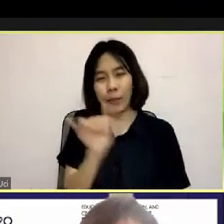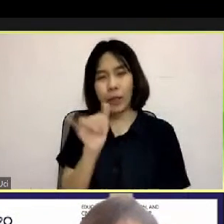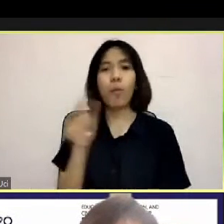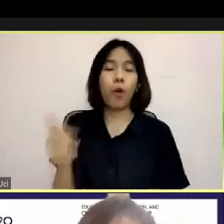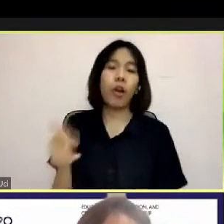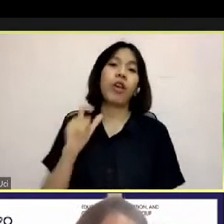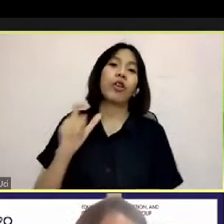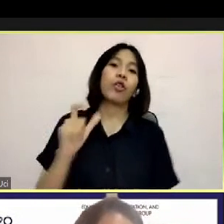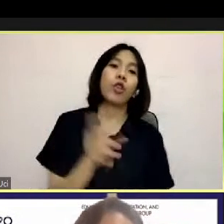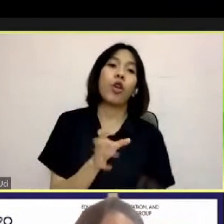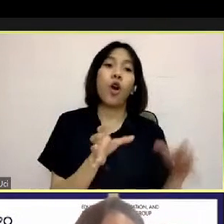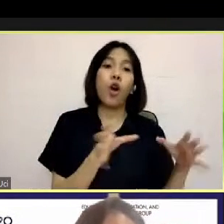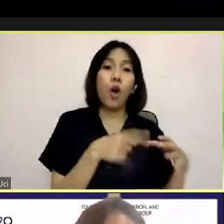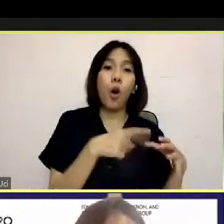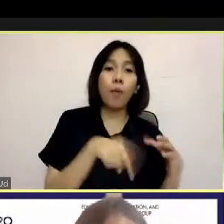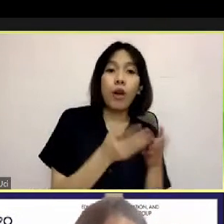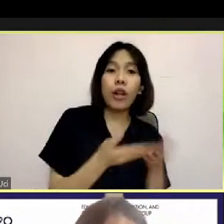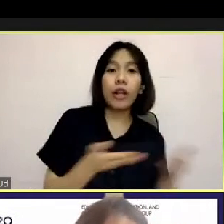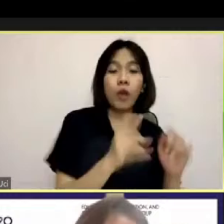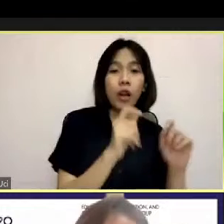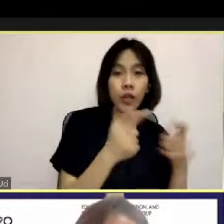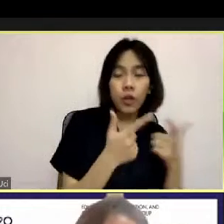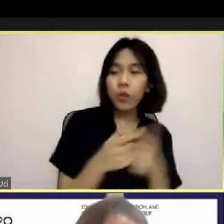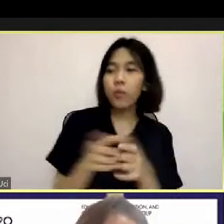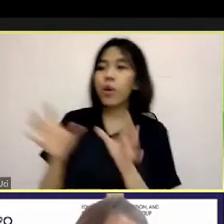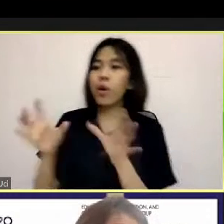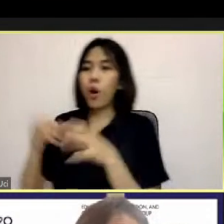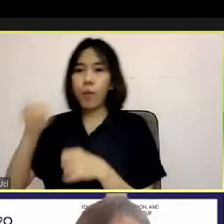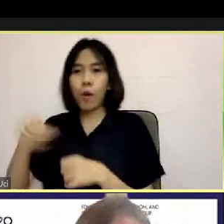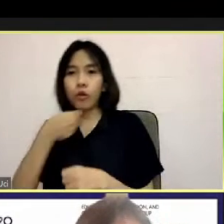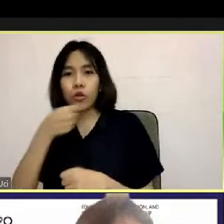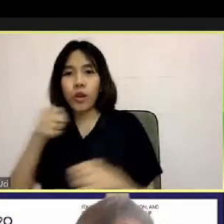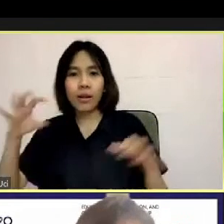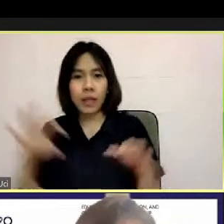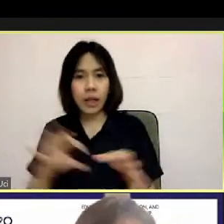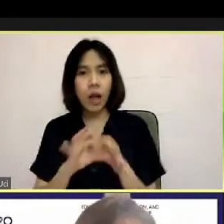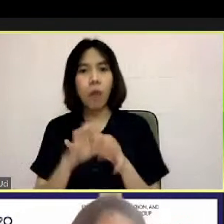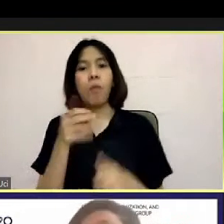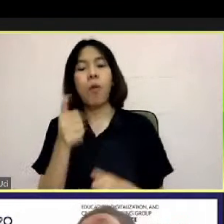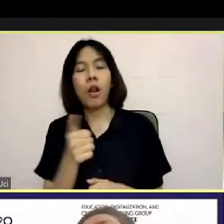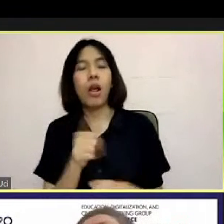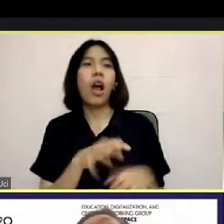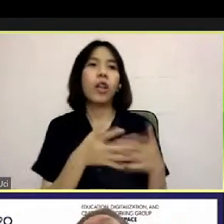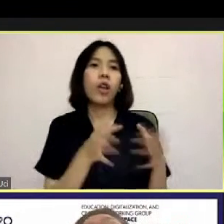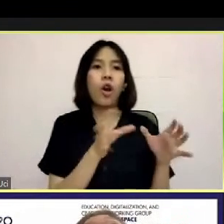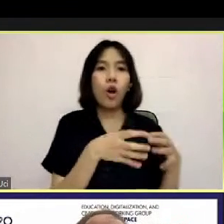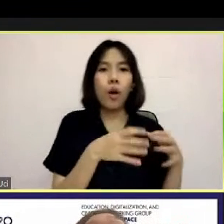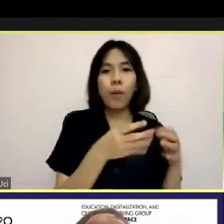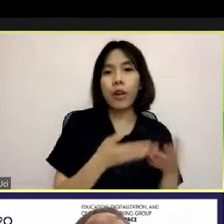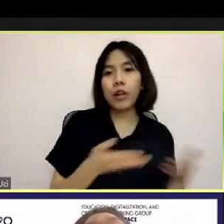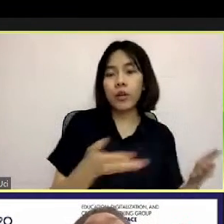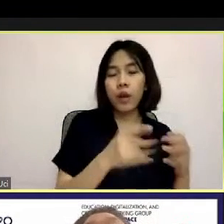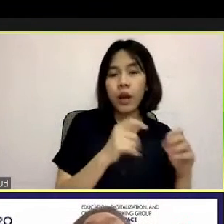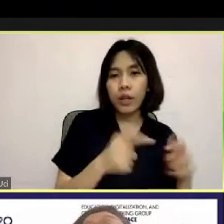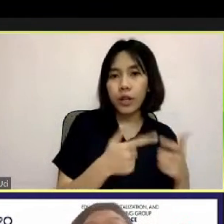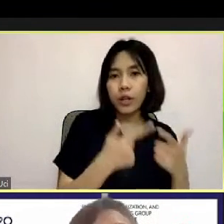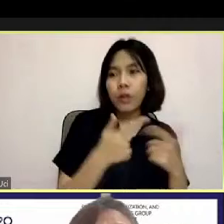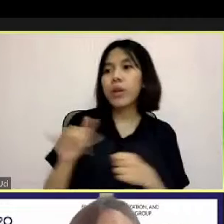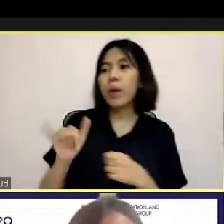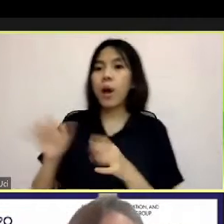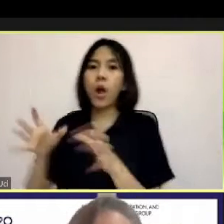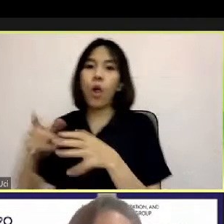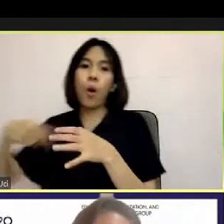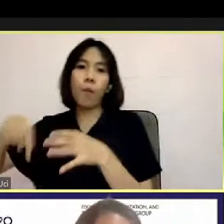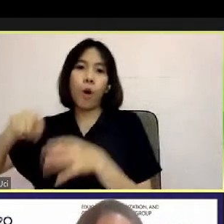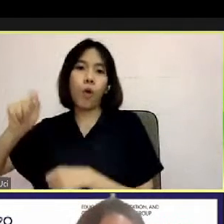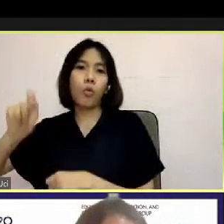environmental issue fighter, defender, but you also maybe can work together with the